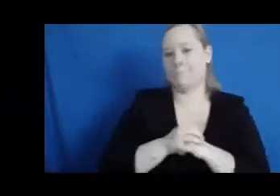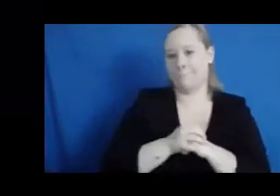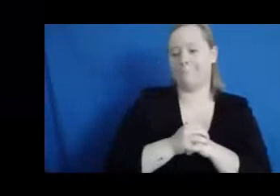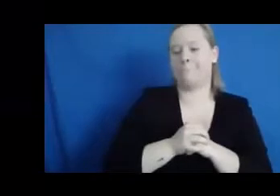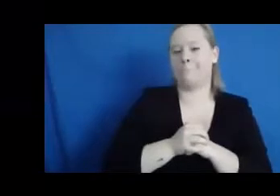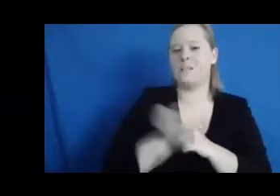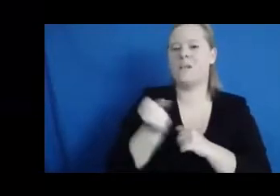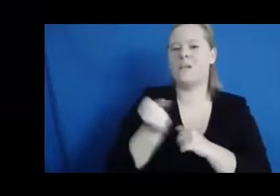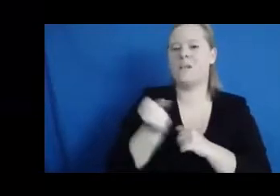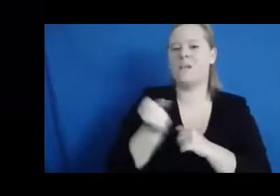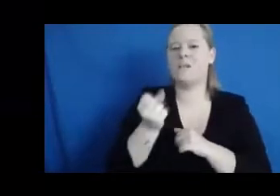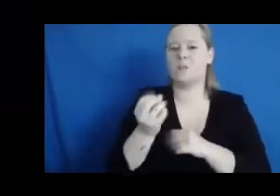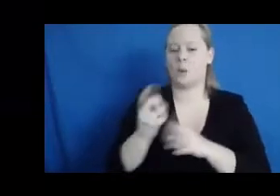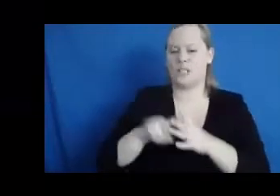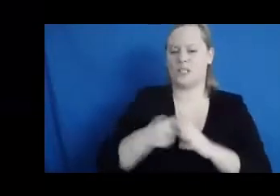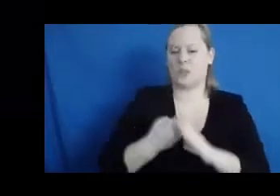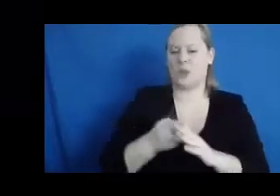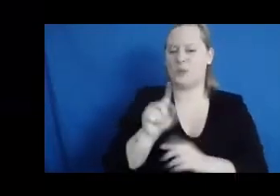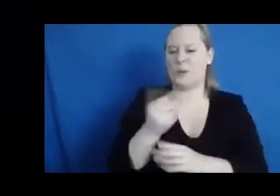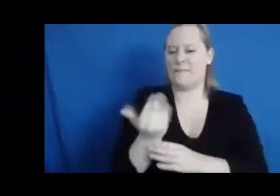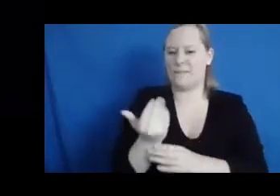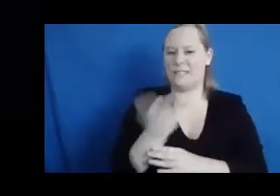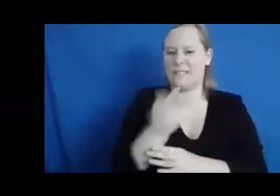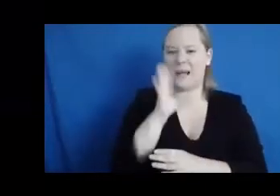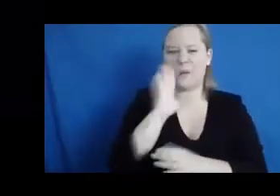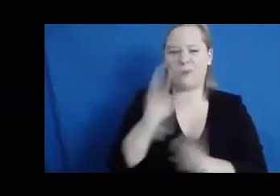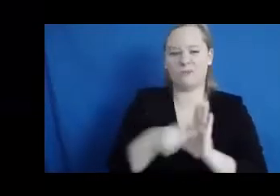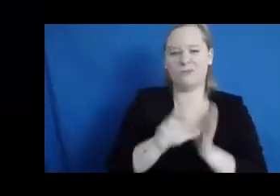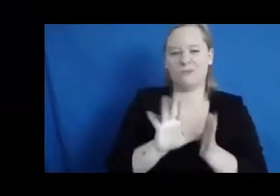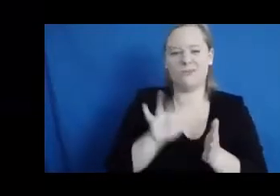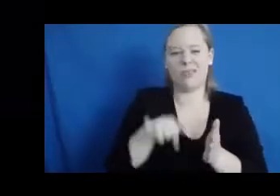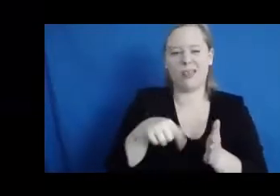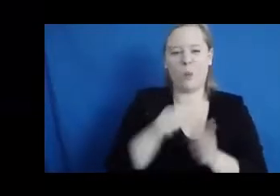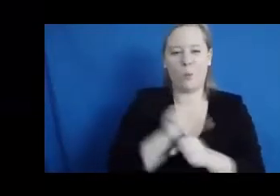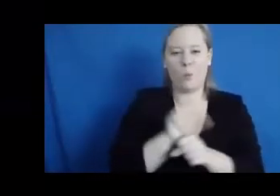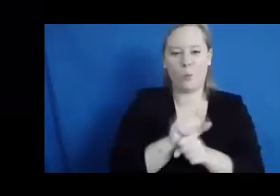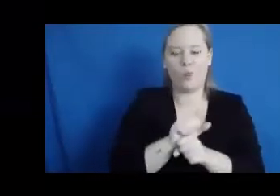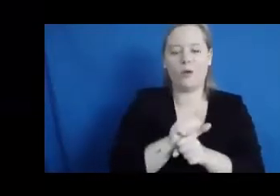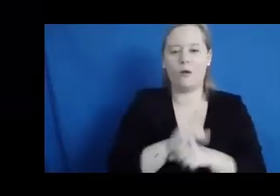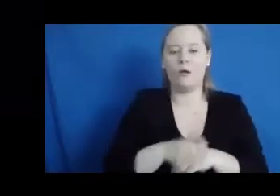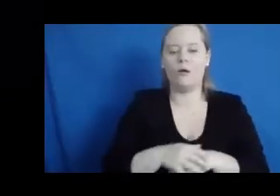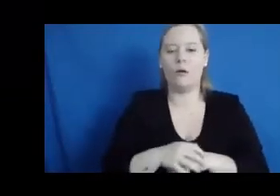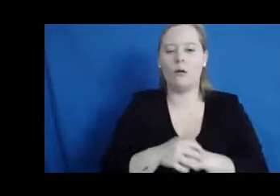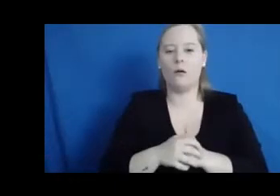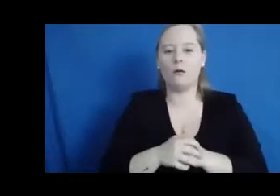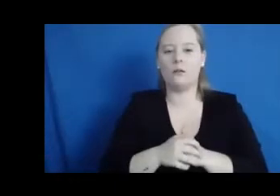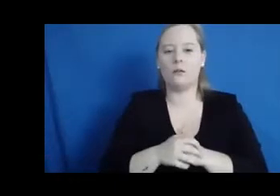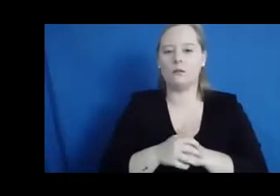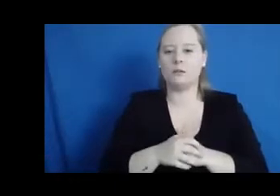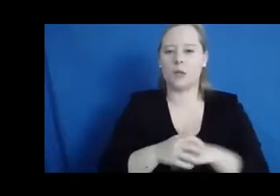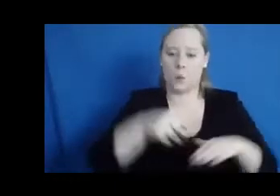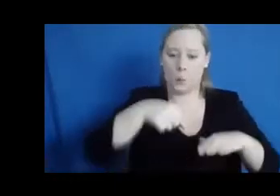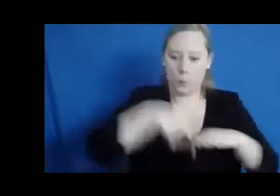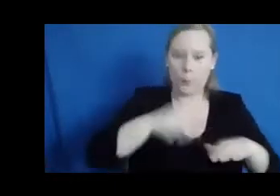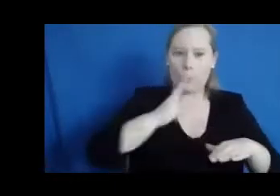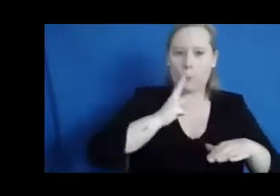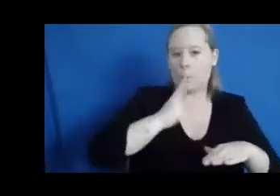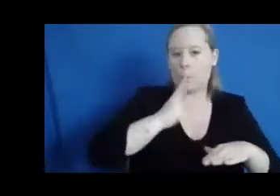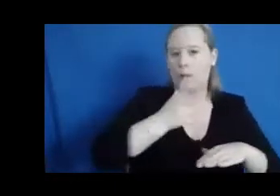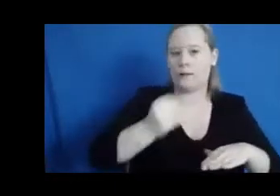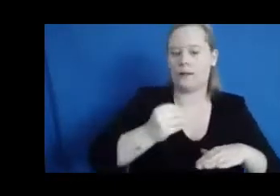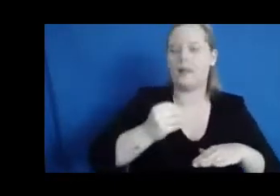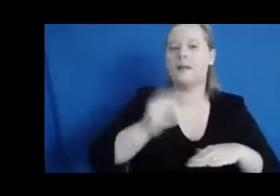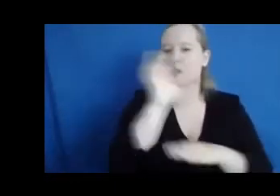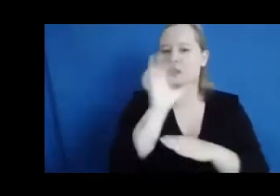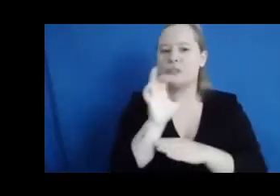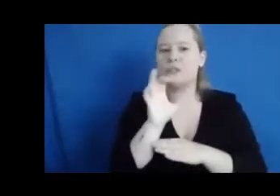started back in 2015, and I'll go through some of the work that we've done, both to look at groundwater, surface water interactions, and